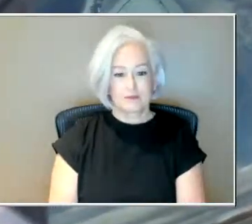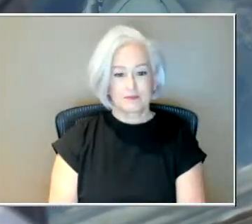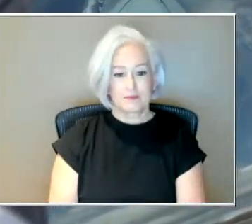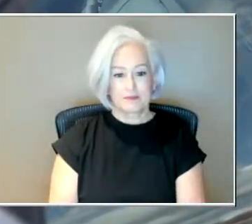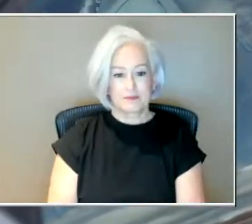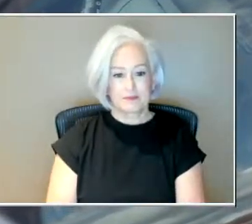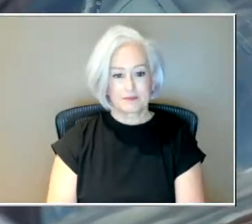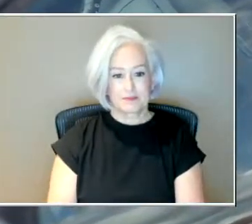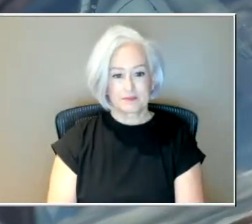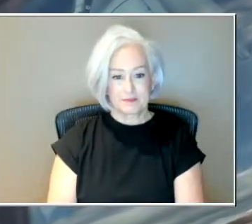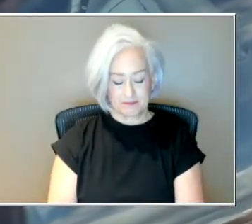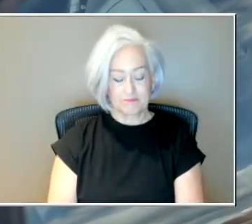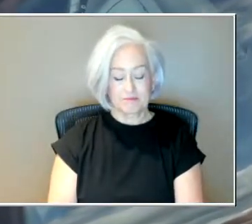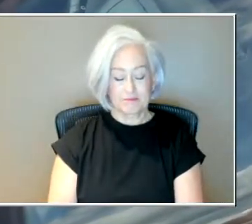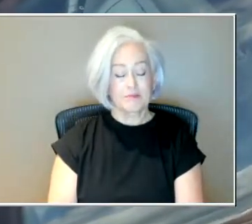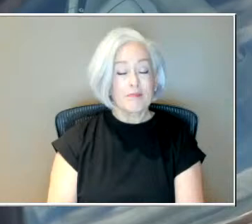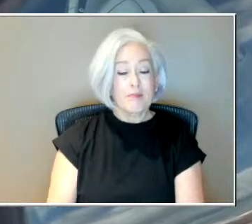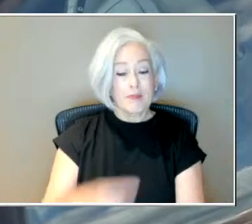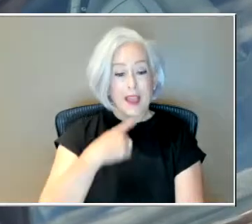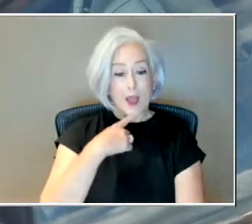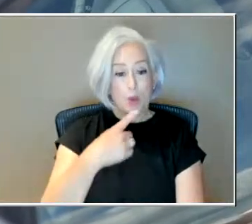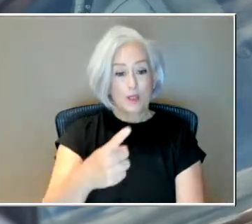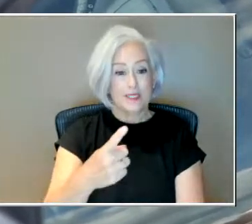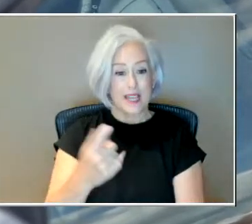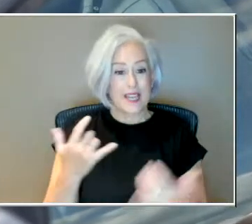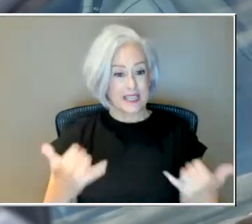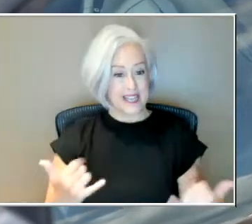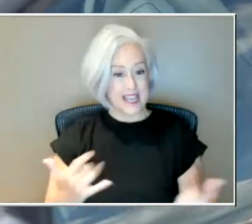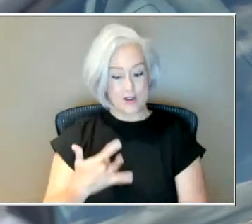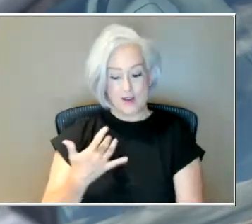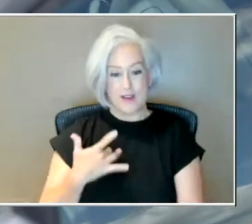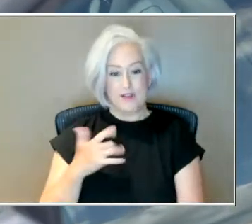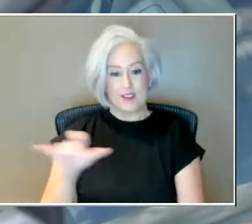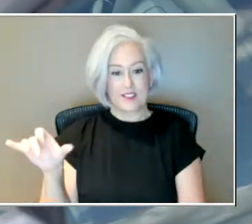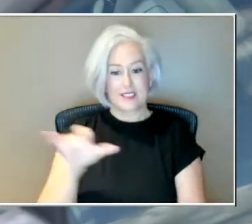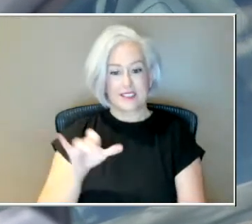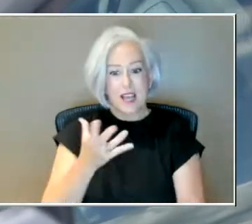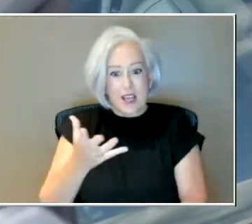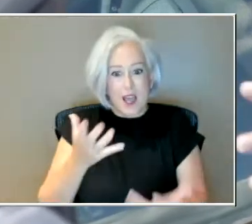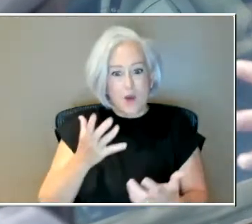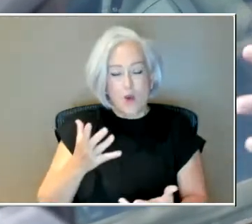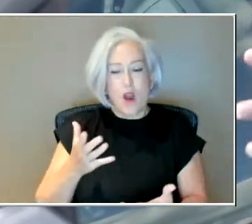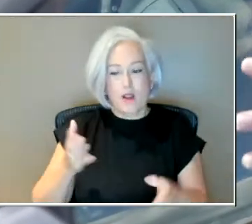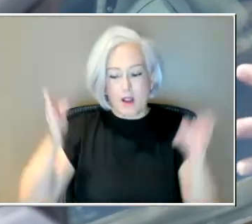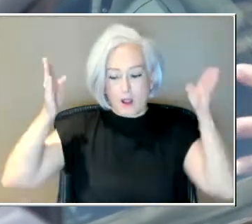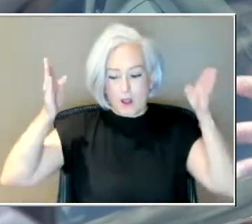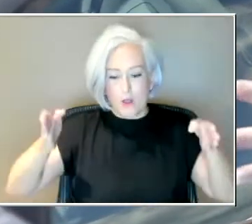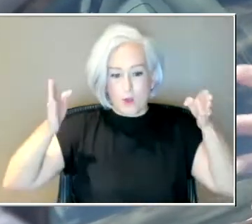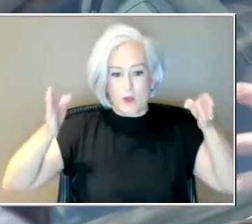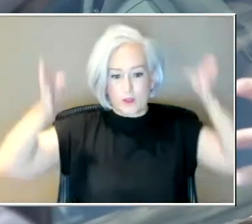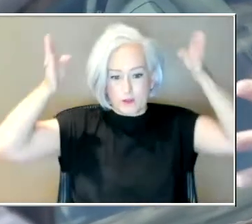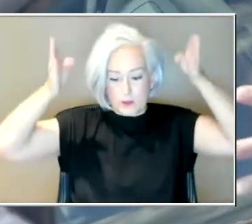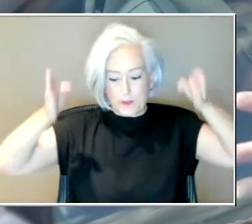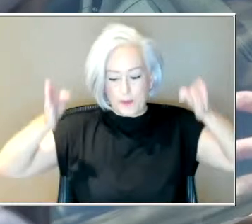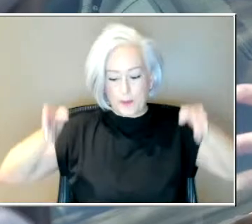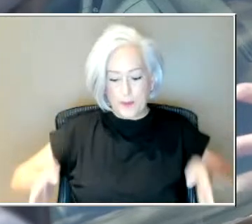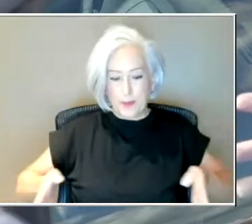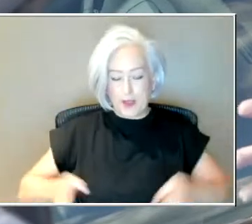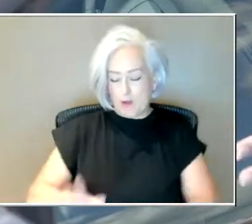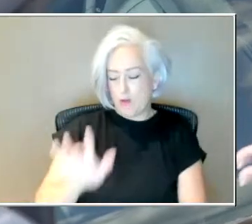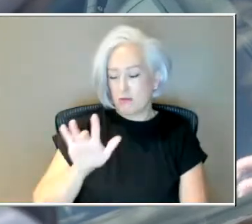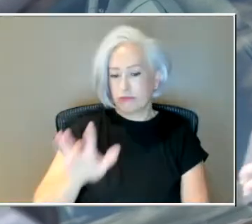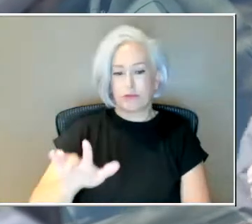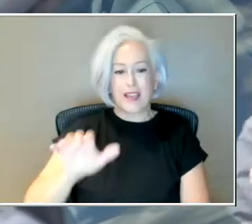I will tell you that right now it feels like you just want to roll down the windows or just put the air conditioner on full